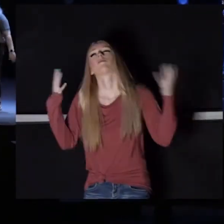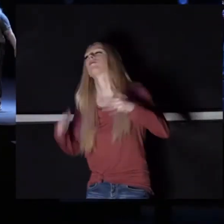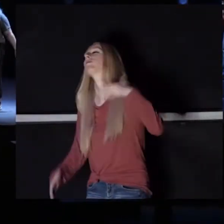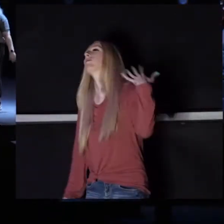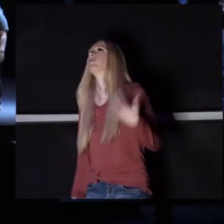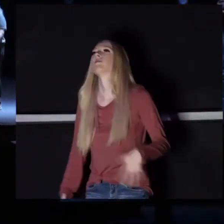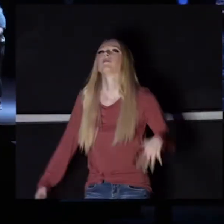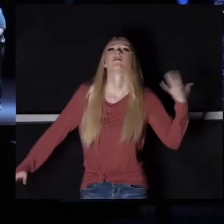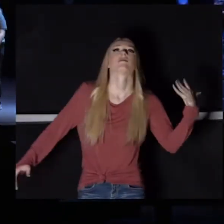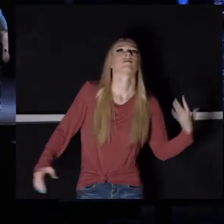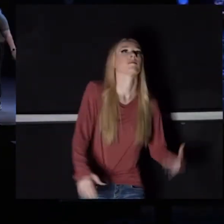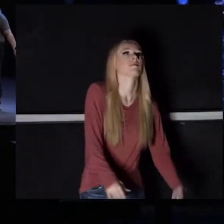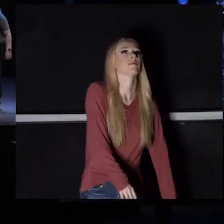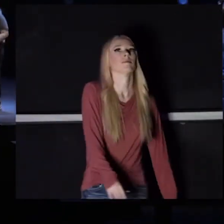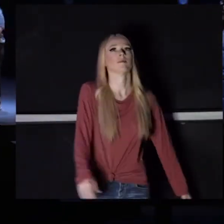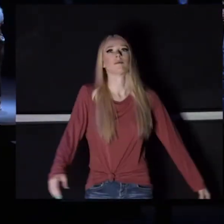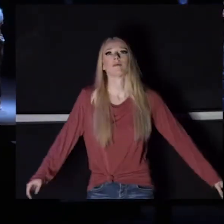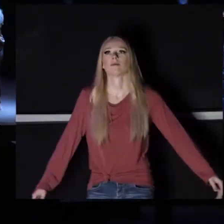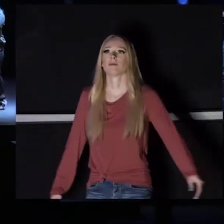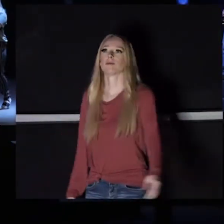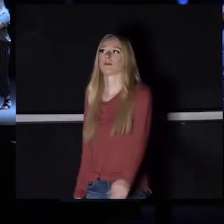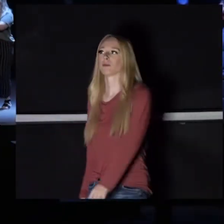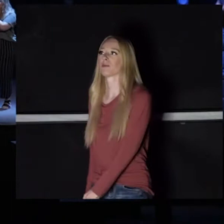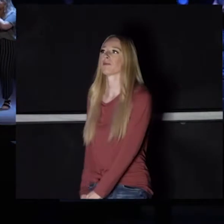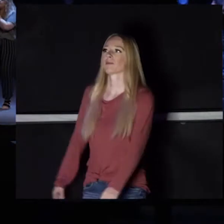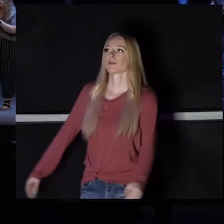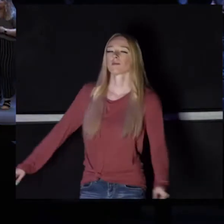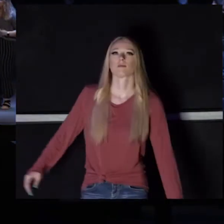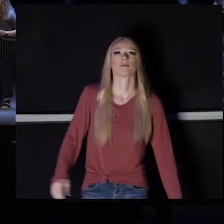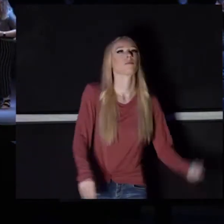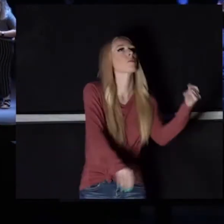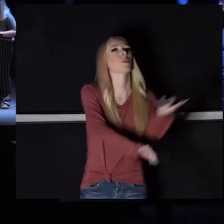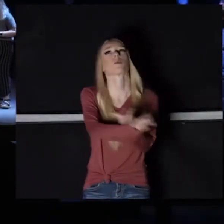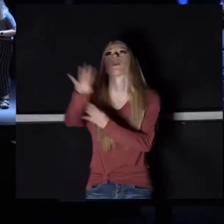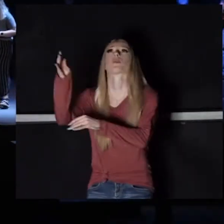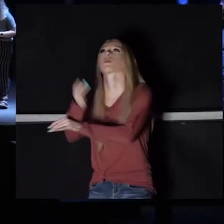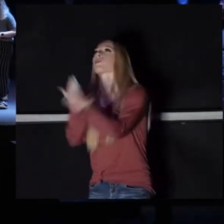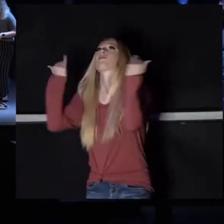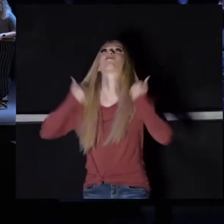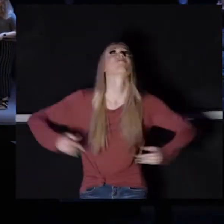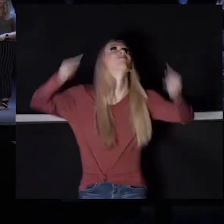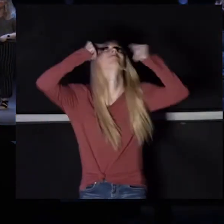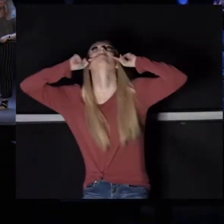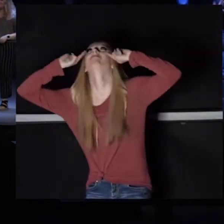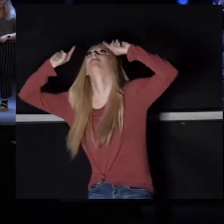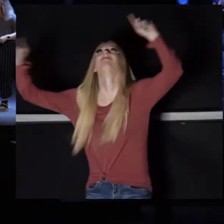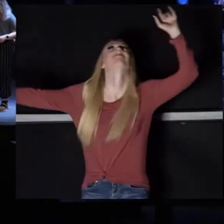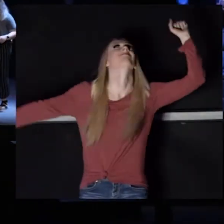Oh, I'll testify.